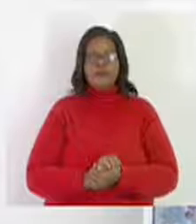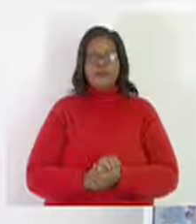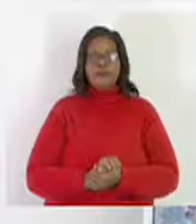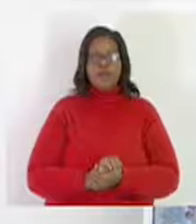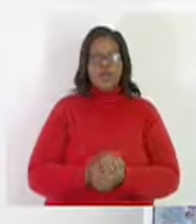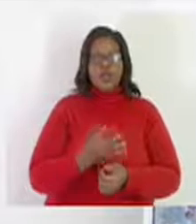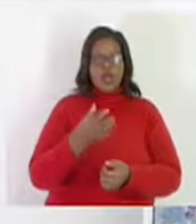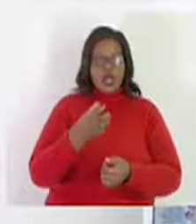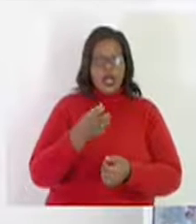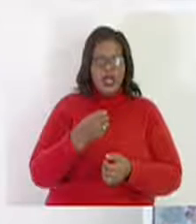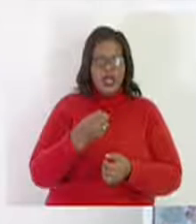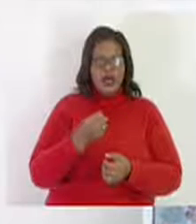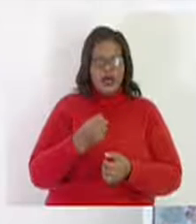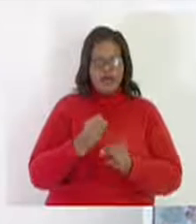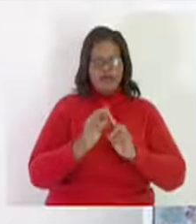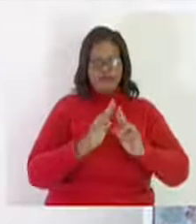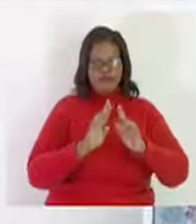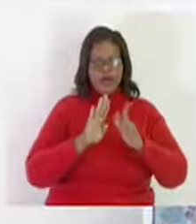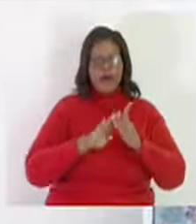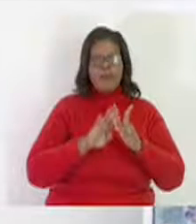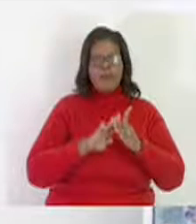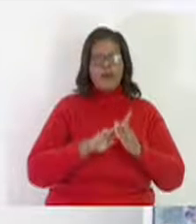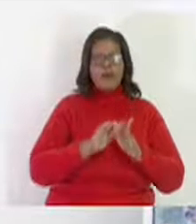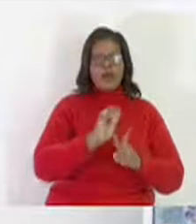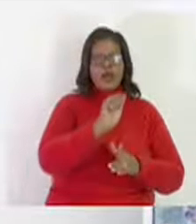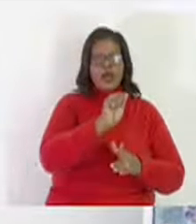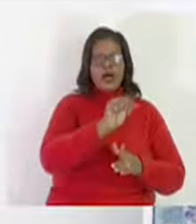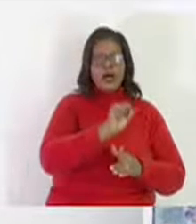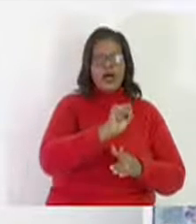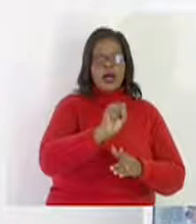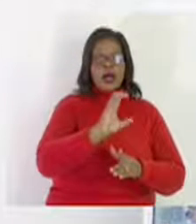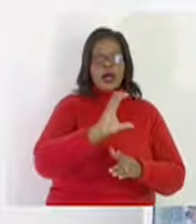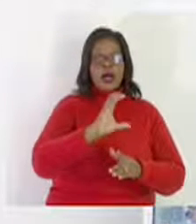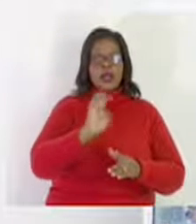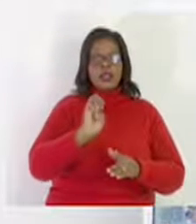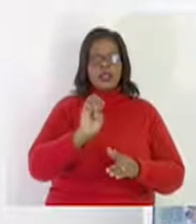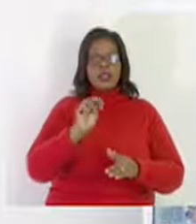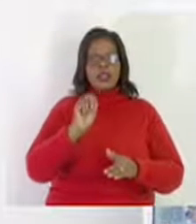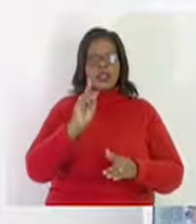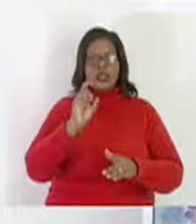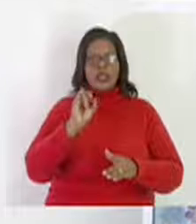in ascending order. Ascending order.